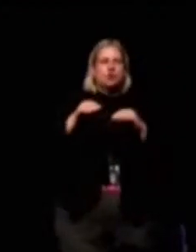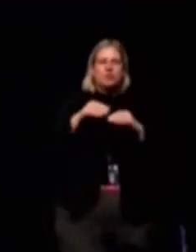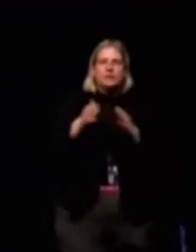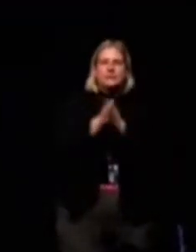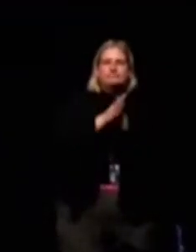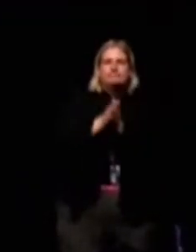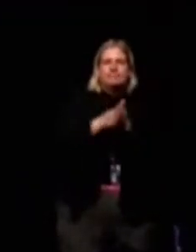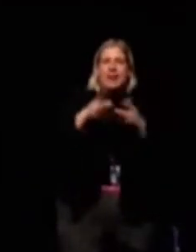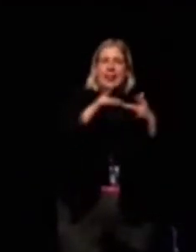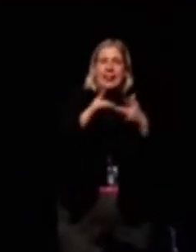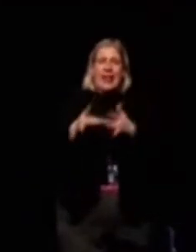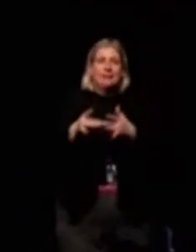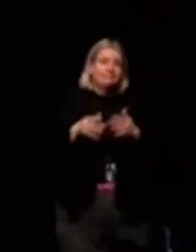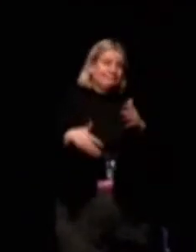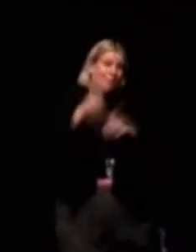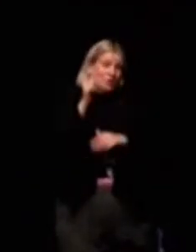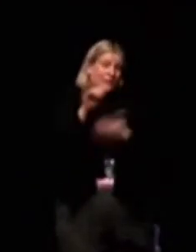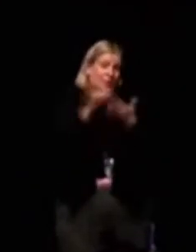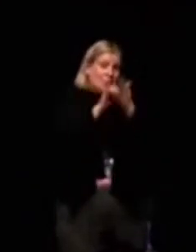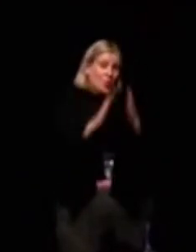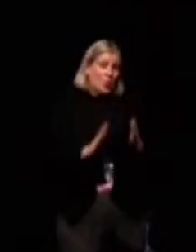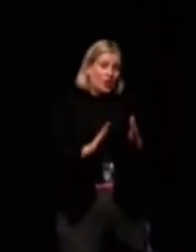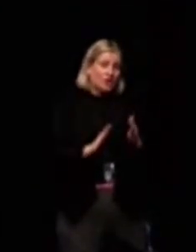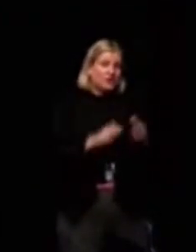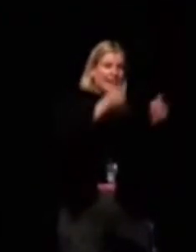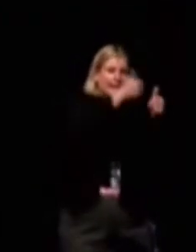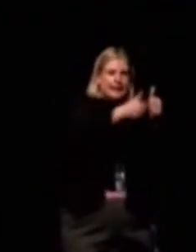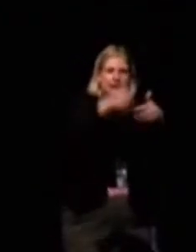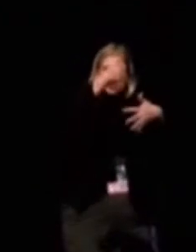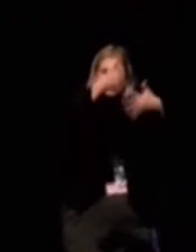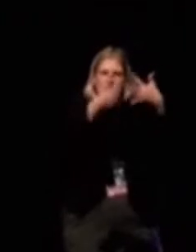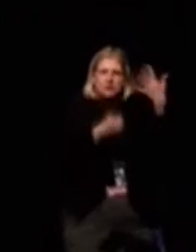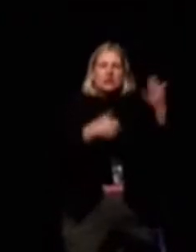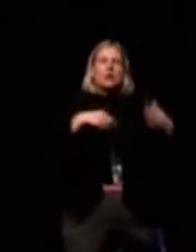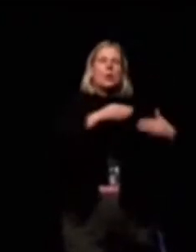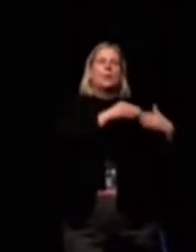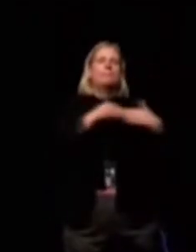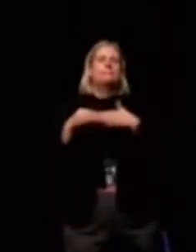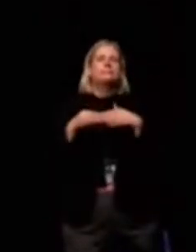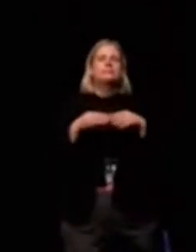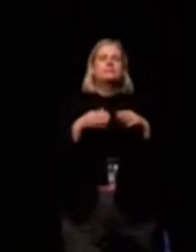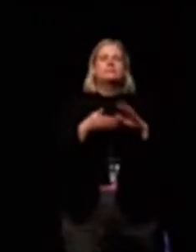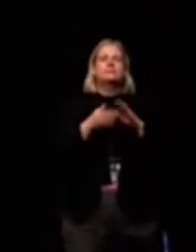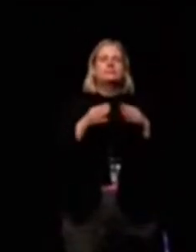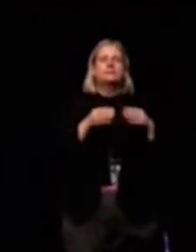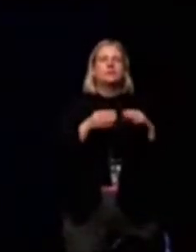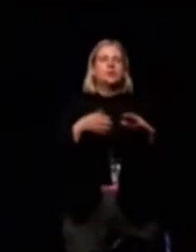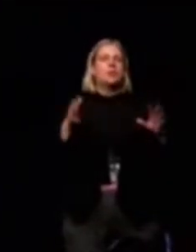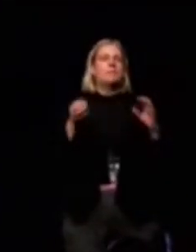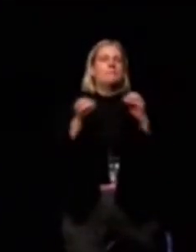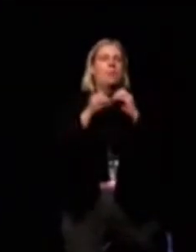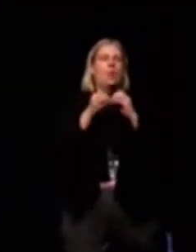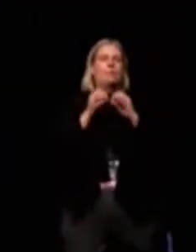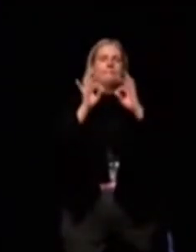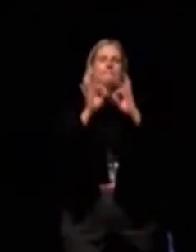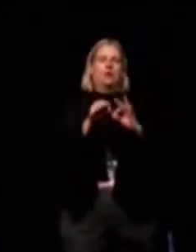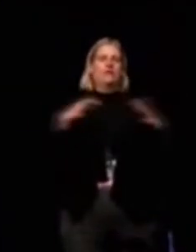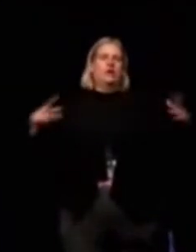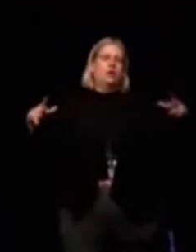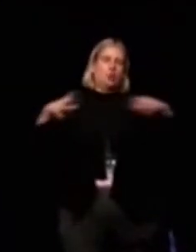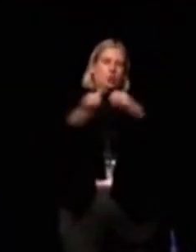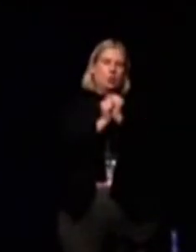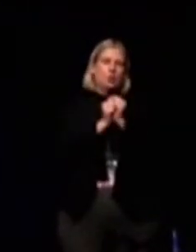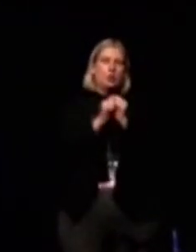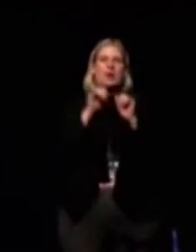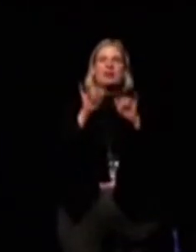Yorkers. And those movements moved us closer to the more perfect union first idealized by